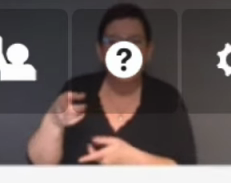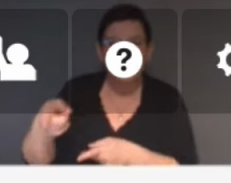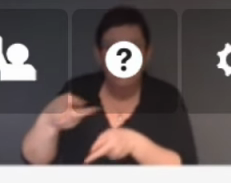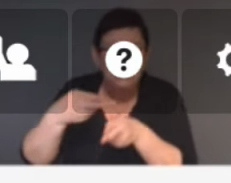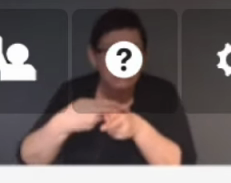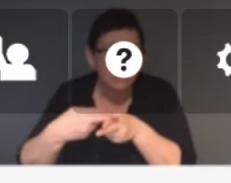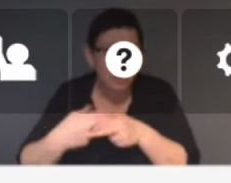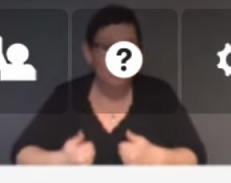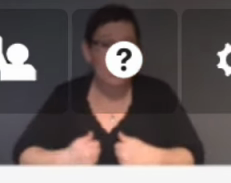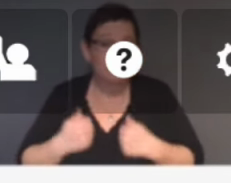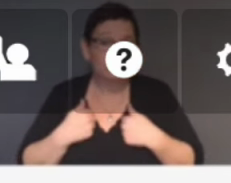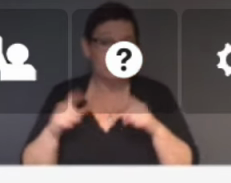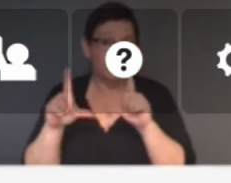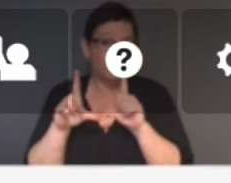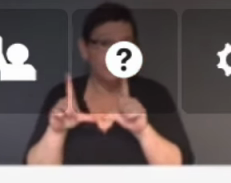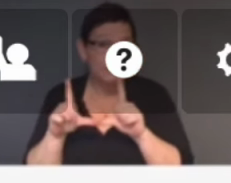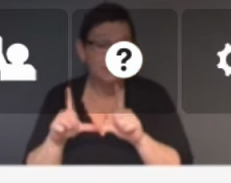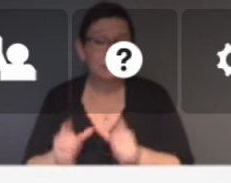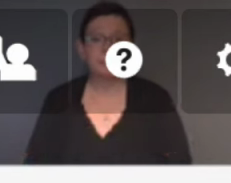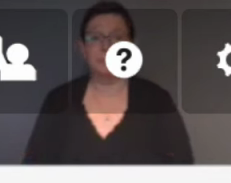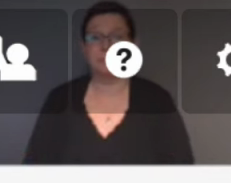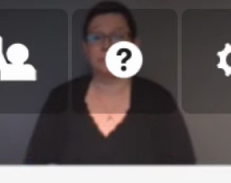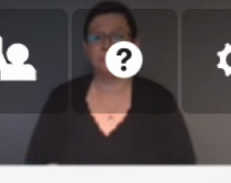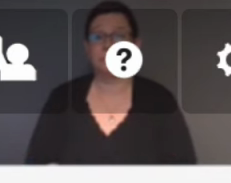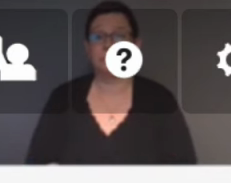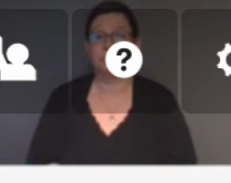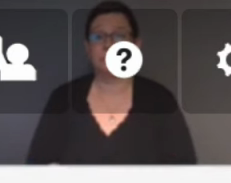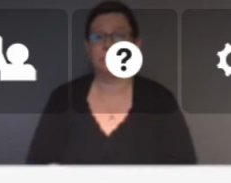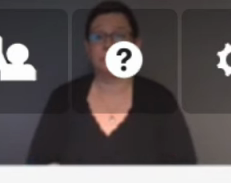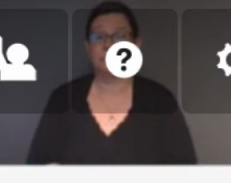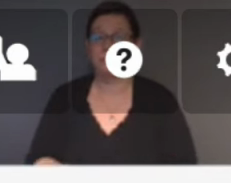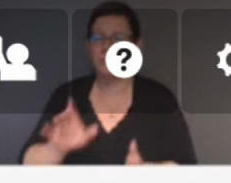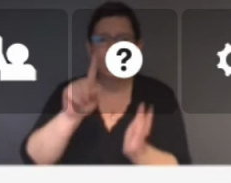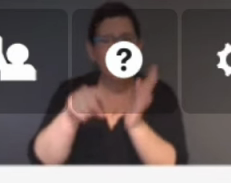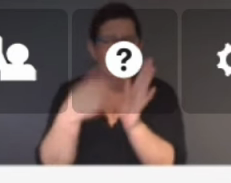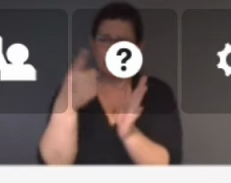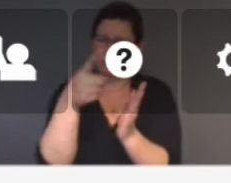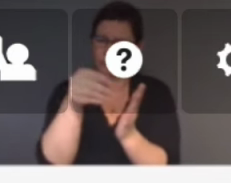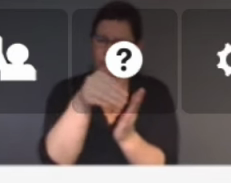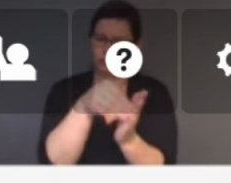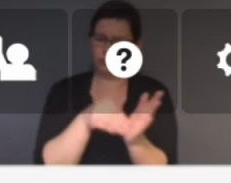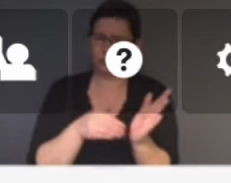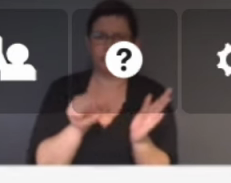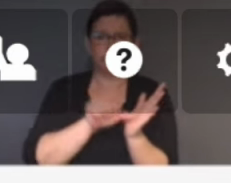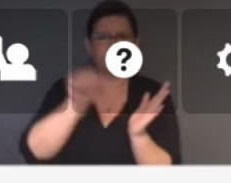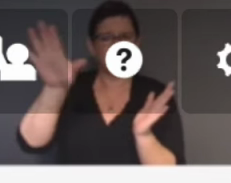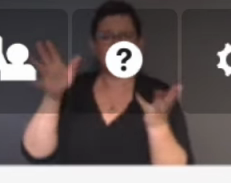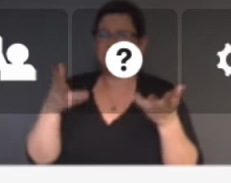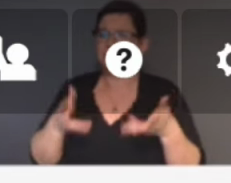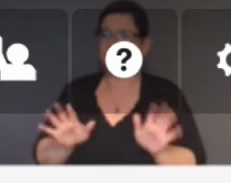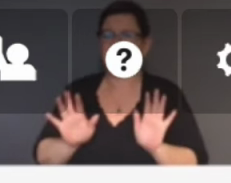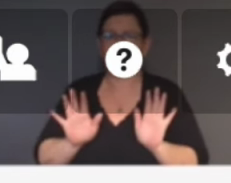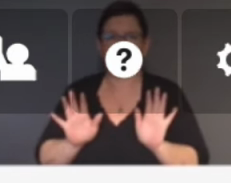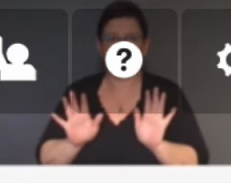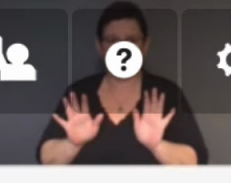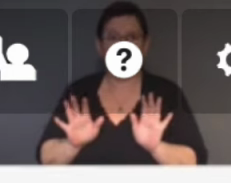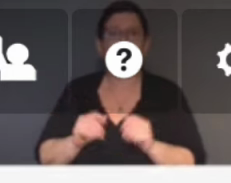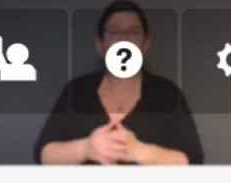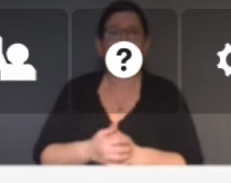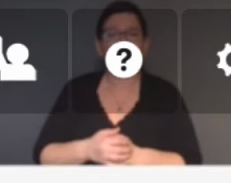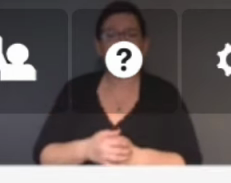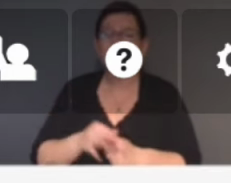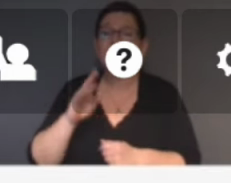You only have to apply once to get the CCB for a child. If you have another child in the future, you'll have